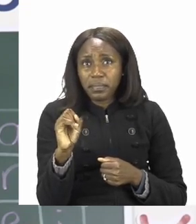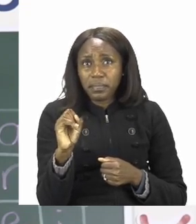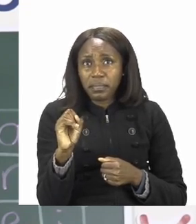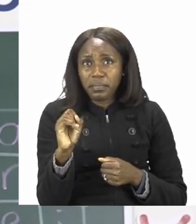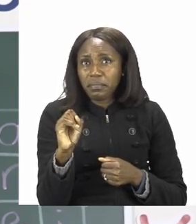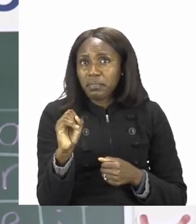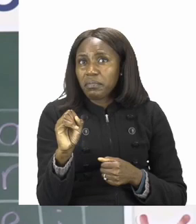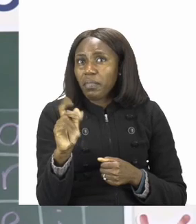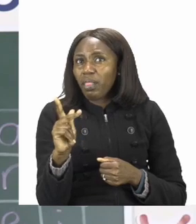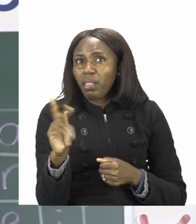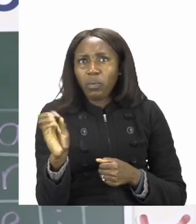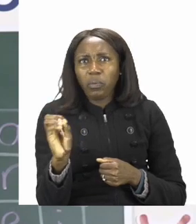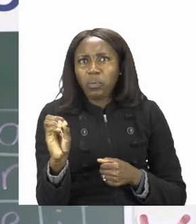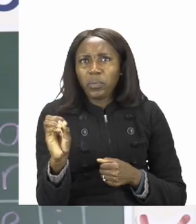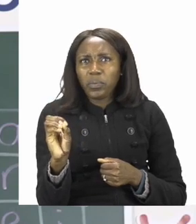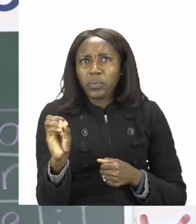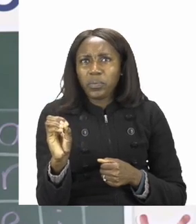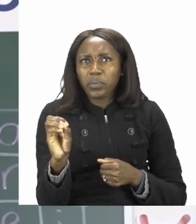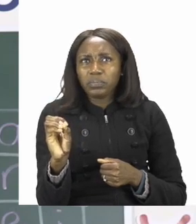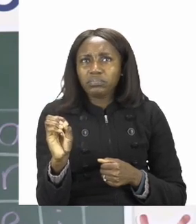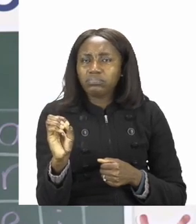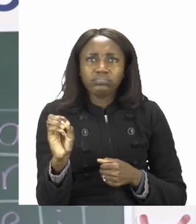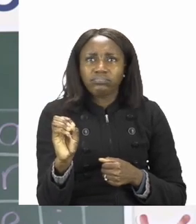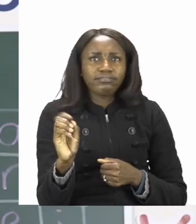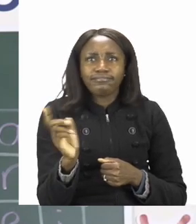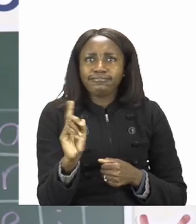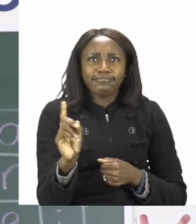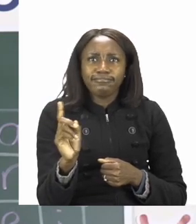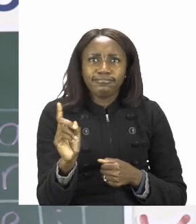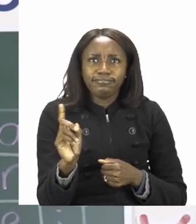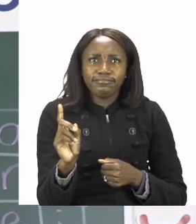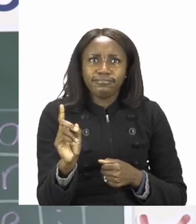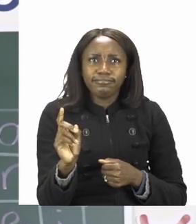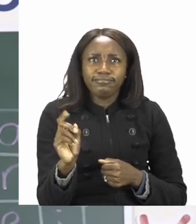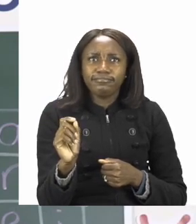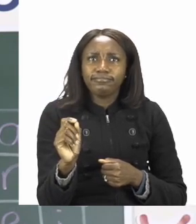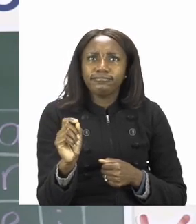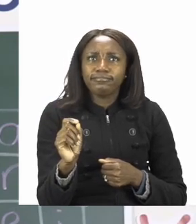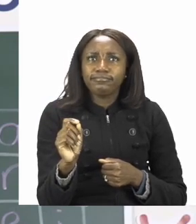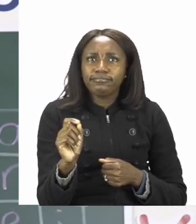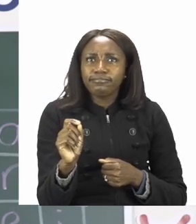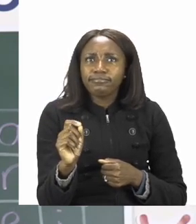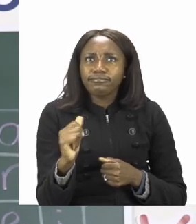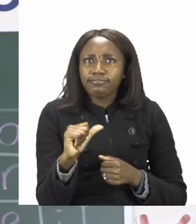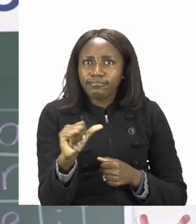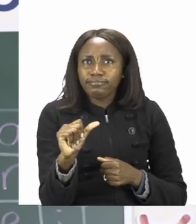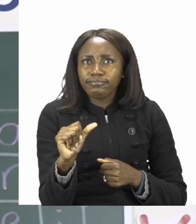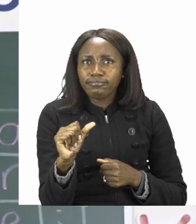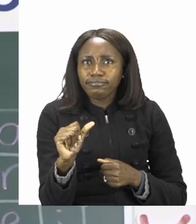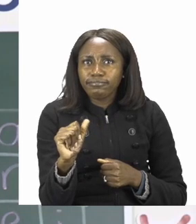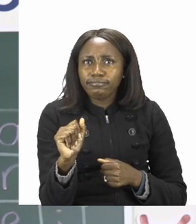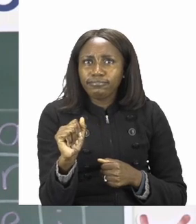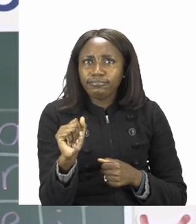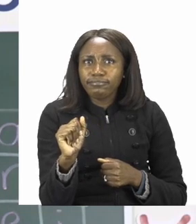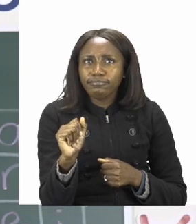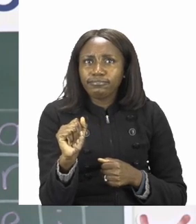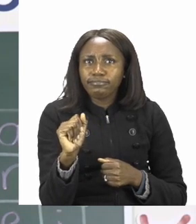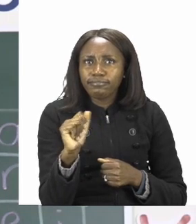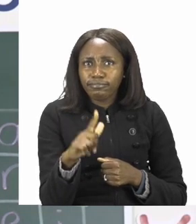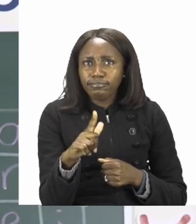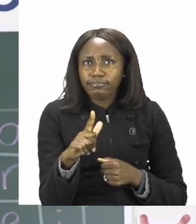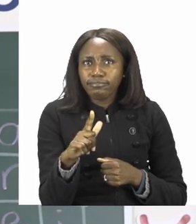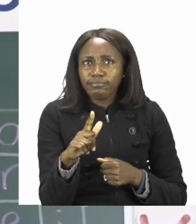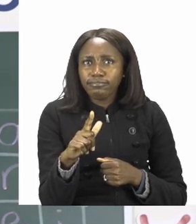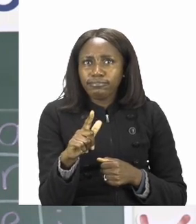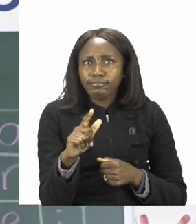no K before the E. So that is not our word. Let's keep going down. We have another